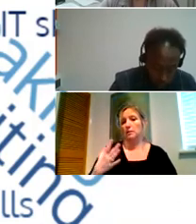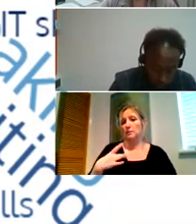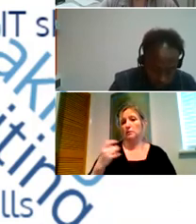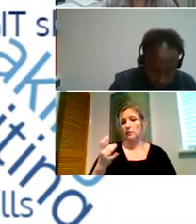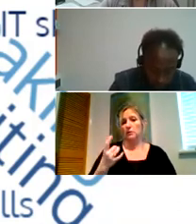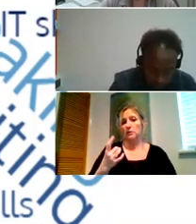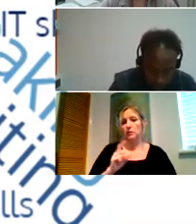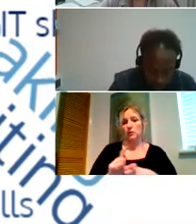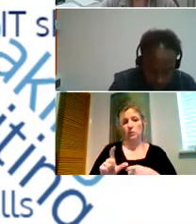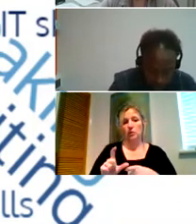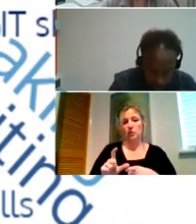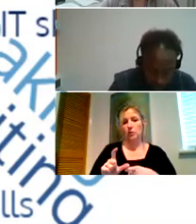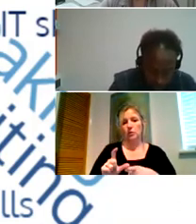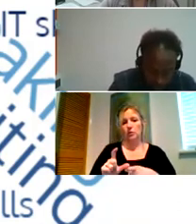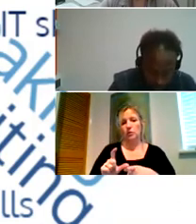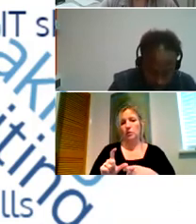is portfolio based,